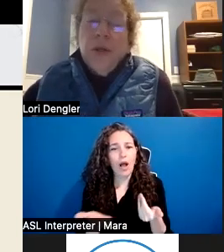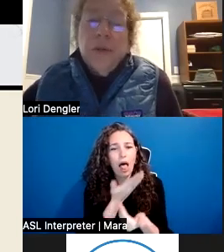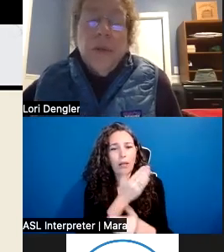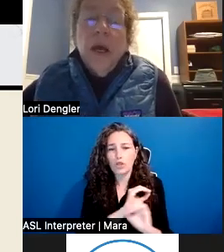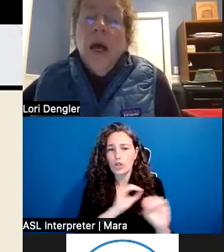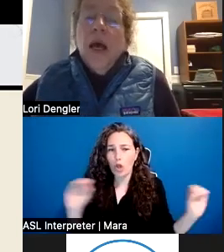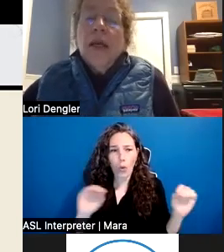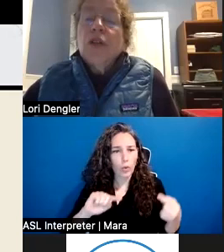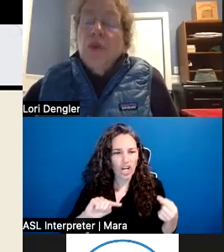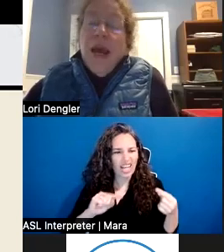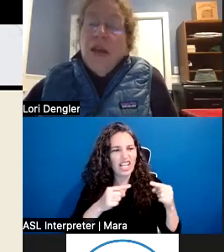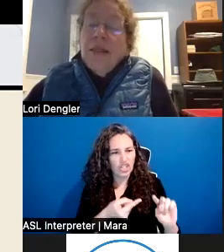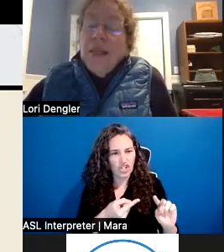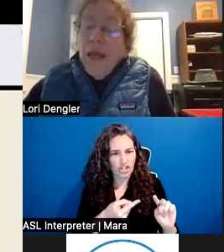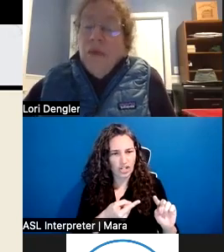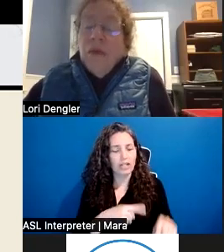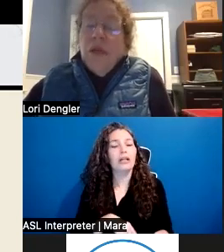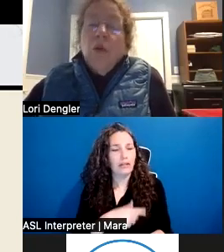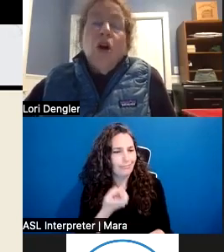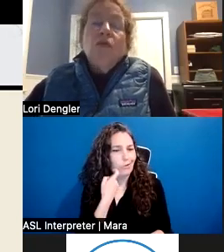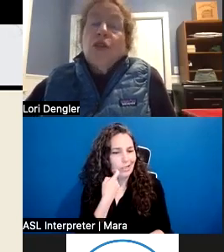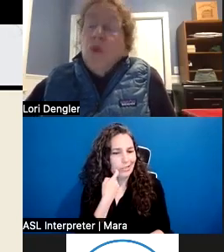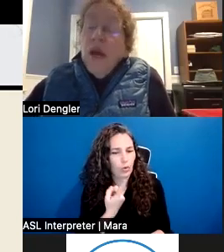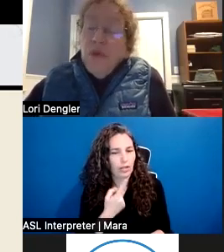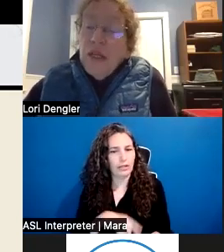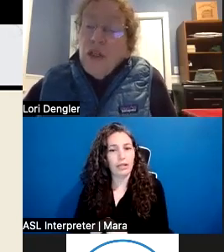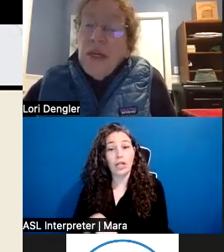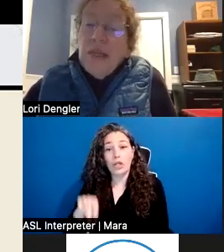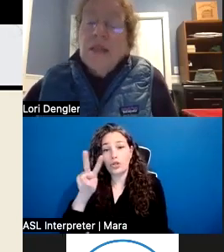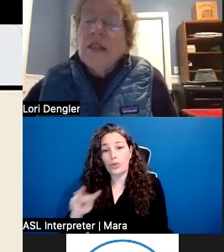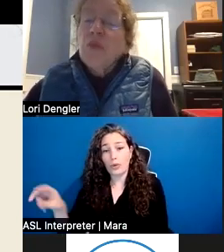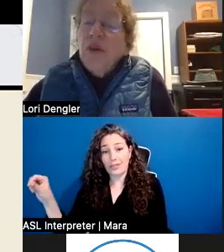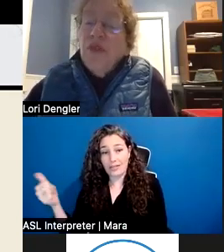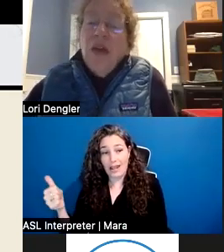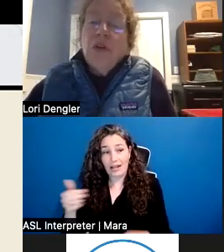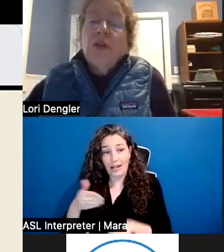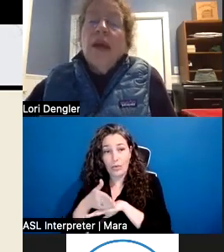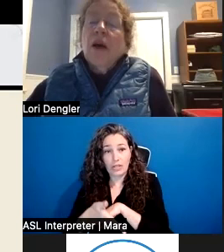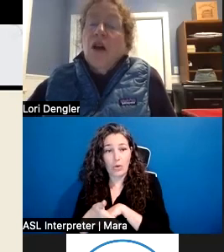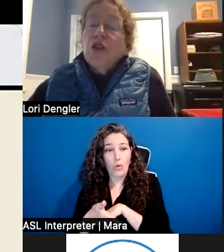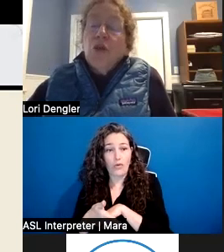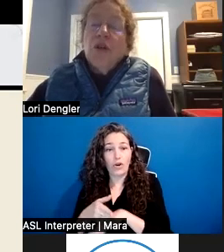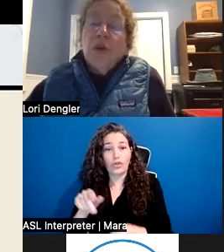injured. In 2010, there were over 200 injuries in a 6.5 earthquake offshore of